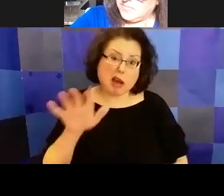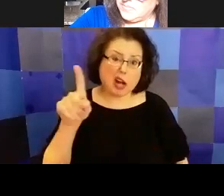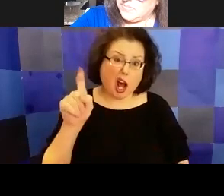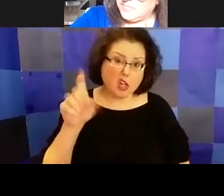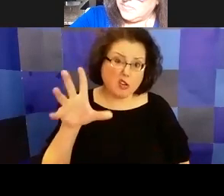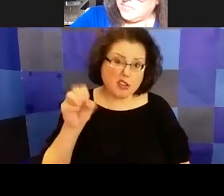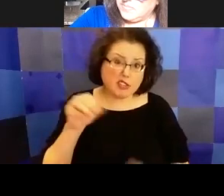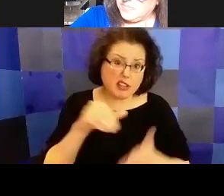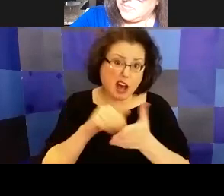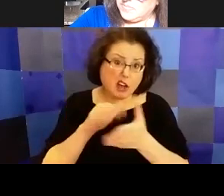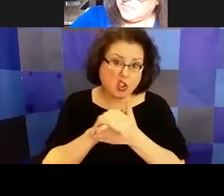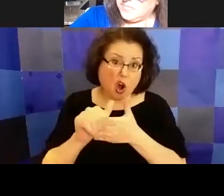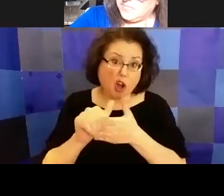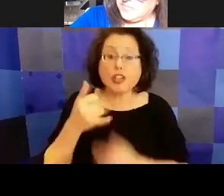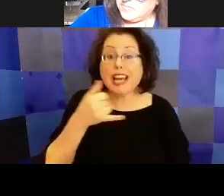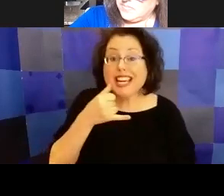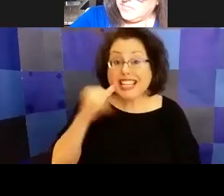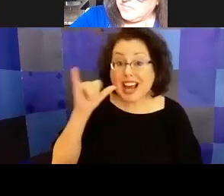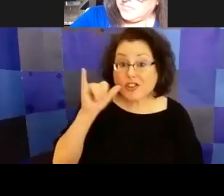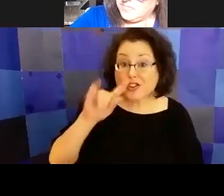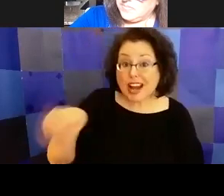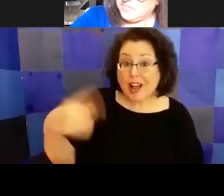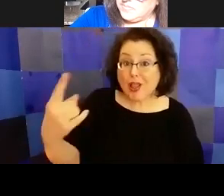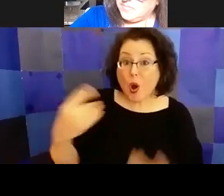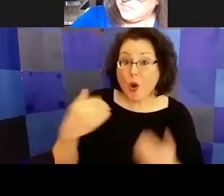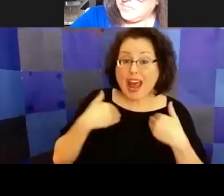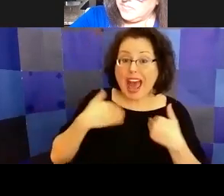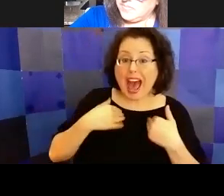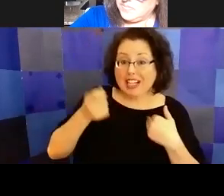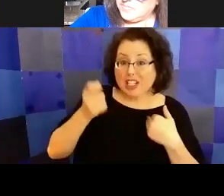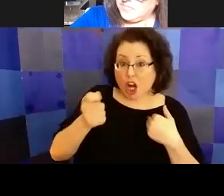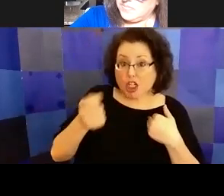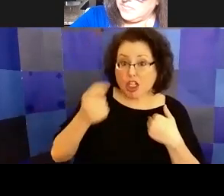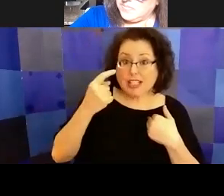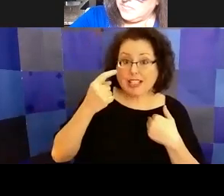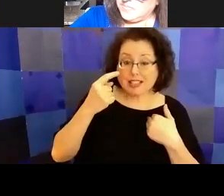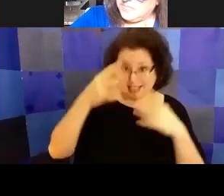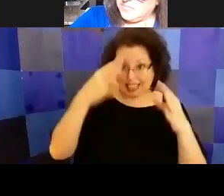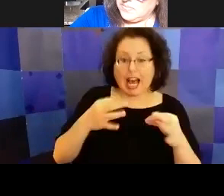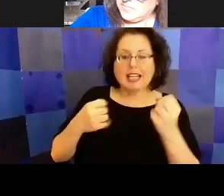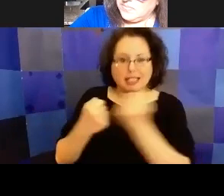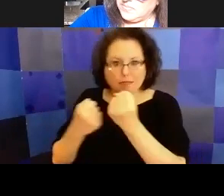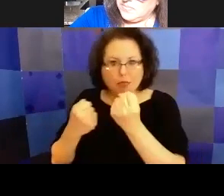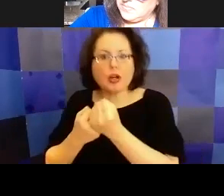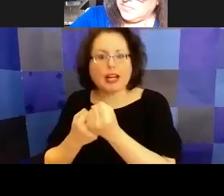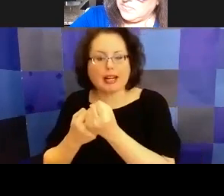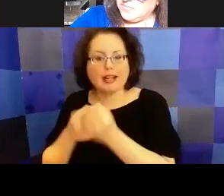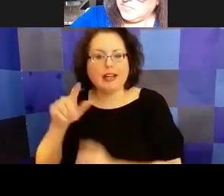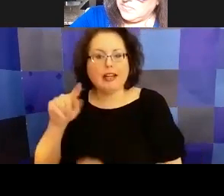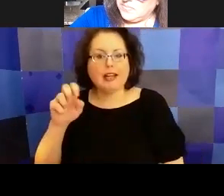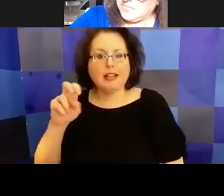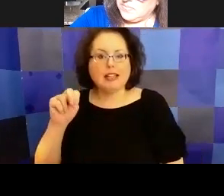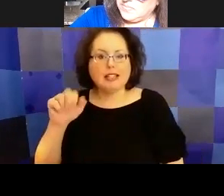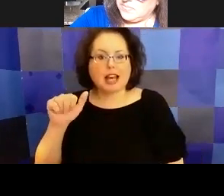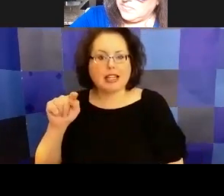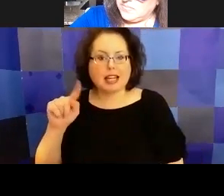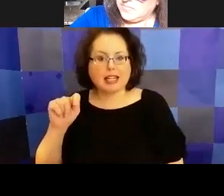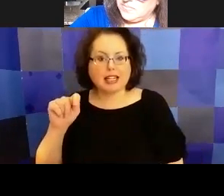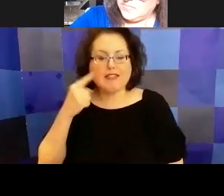Yesterday alone, there were judgments for plaintiffs, so against tenants, in three different council districts in the